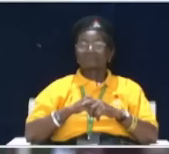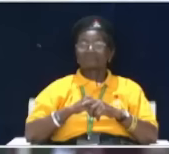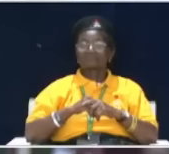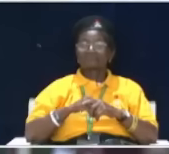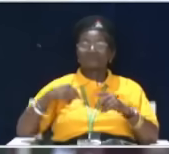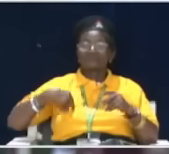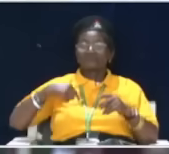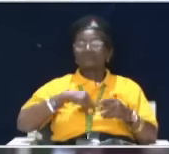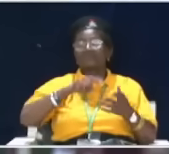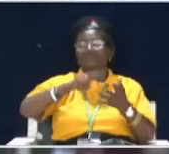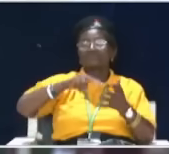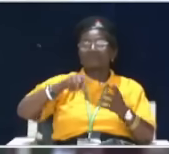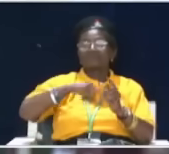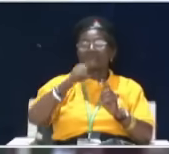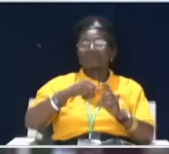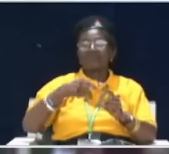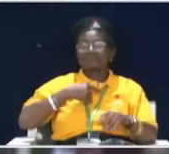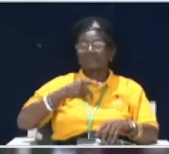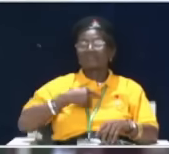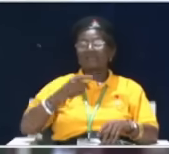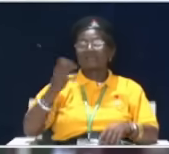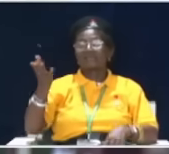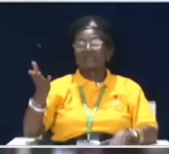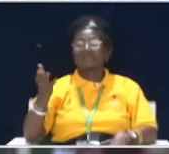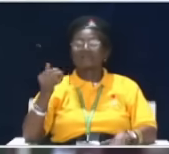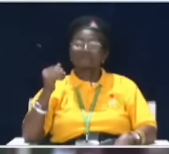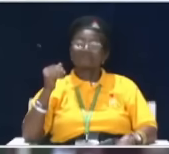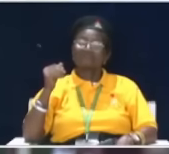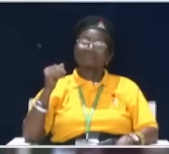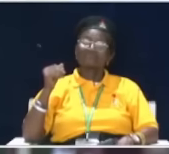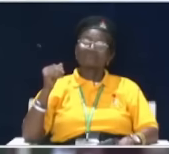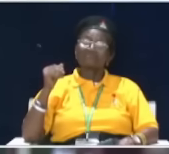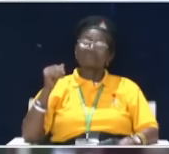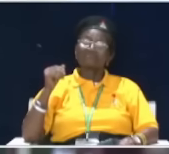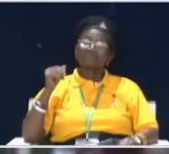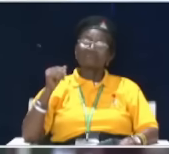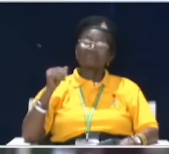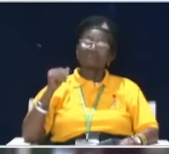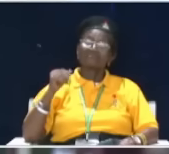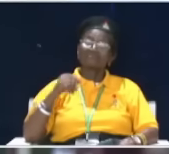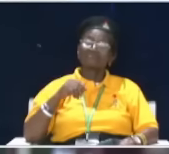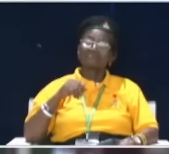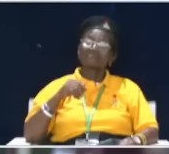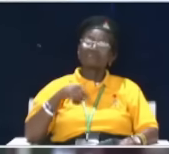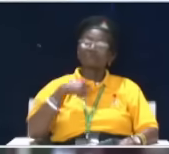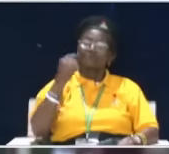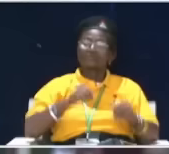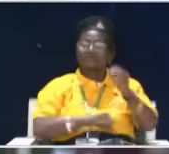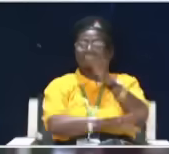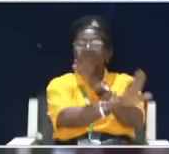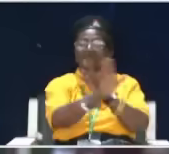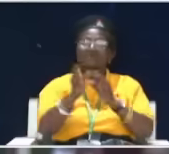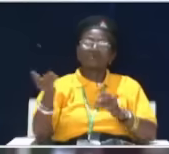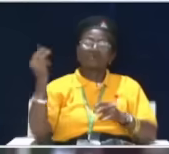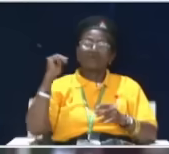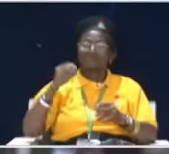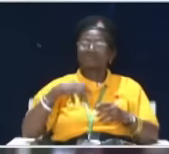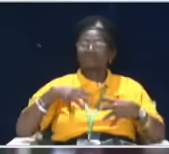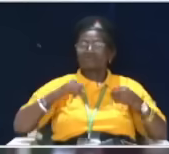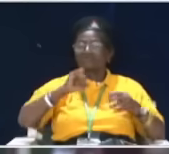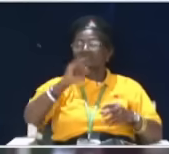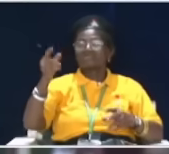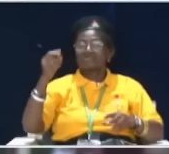read about Peter there. Aka nipa ti Peteru nibe yen. Whose shadow was healing the sick. At